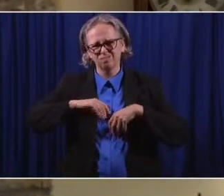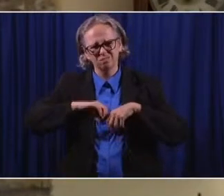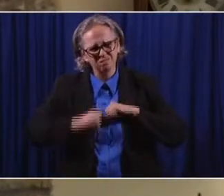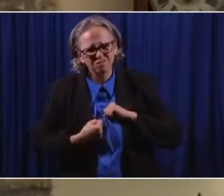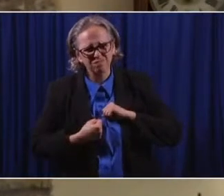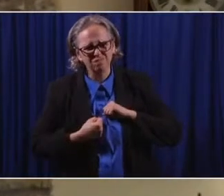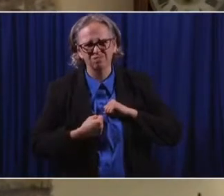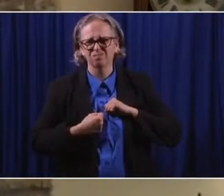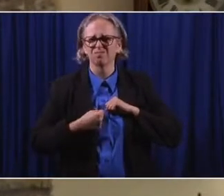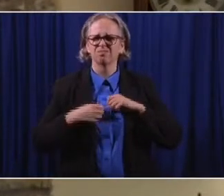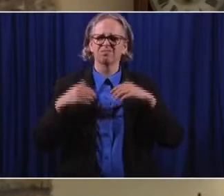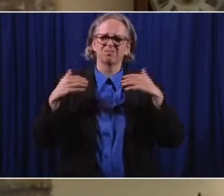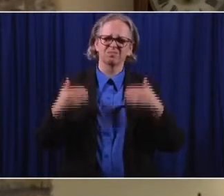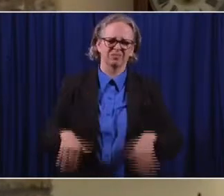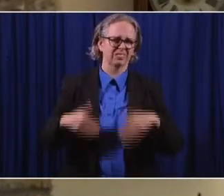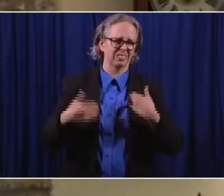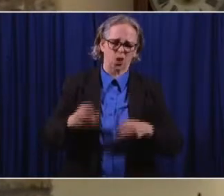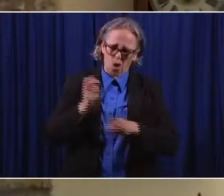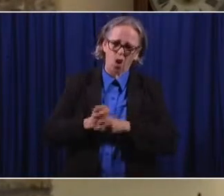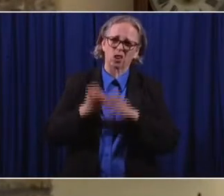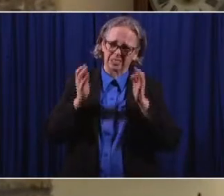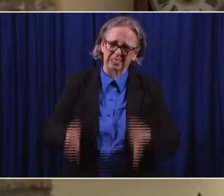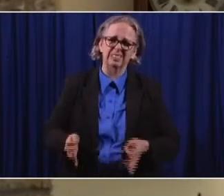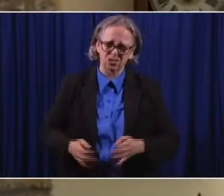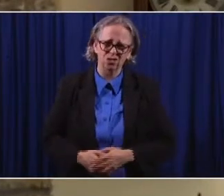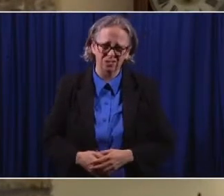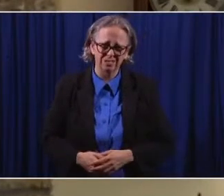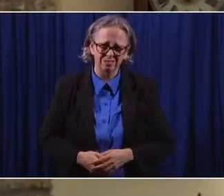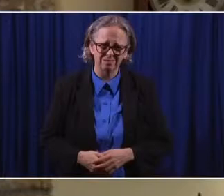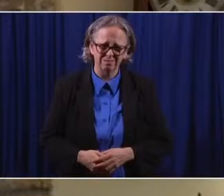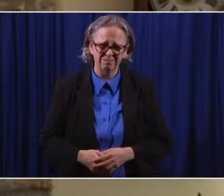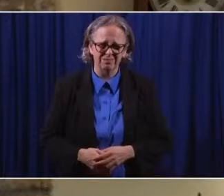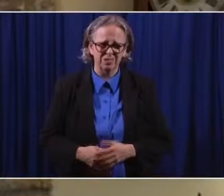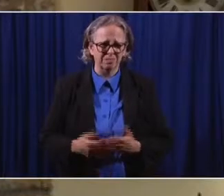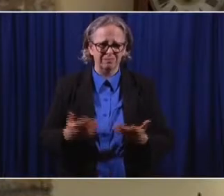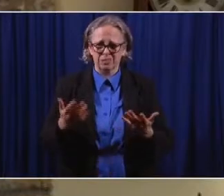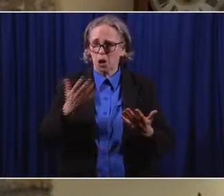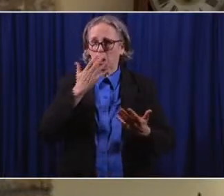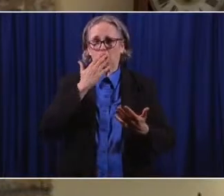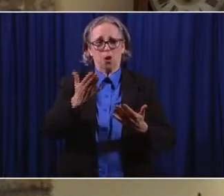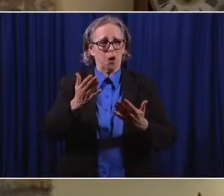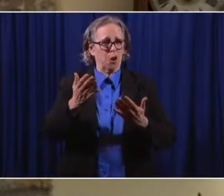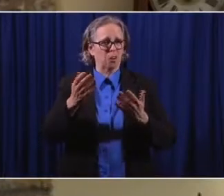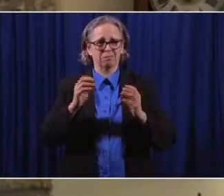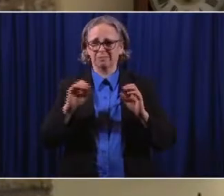gut-wrenching decisions that are made because there's no good and there's no easy answer.